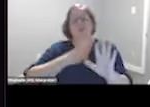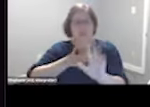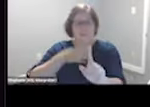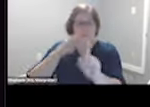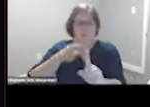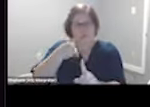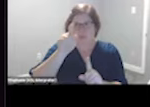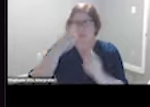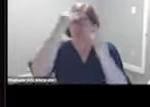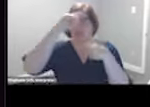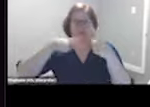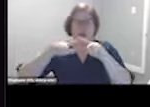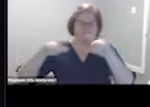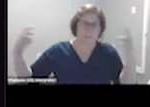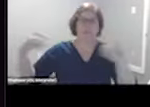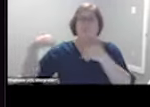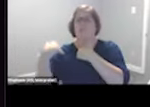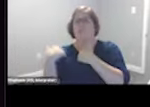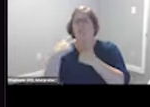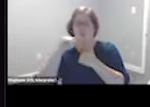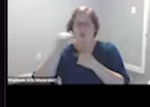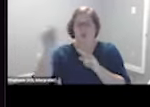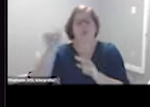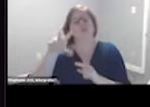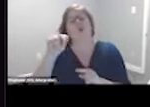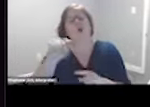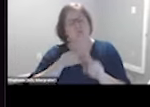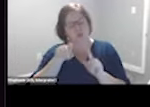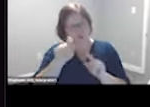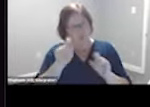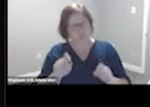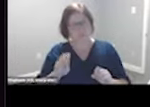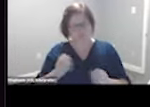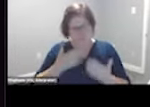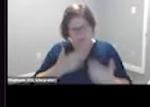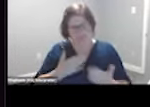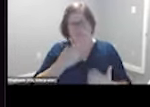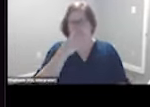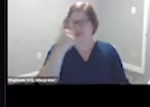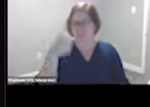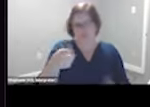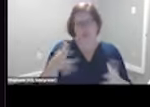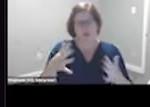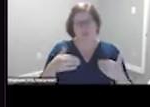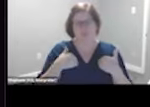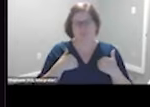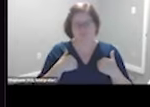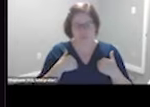but at least we can be grateful for something we already have. And when I look down to